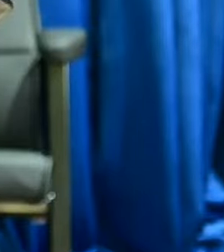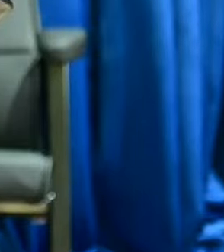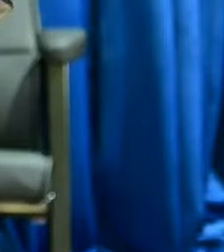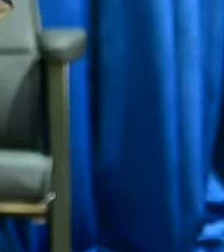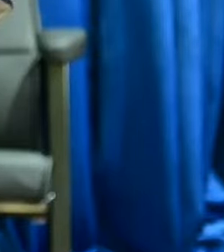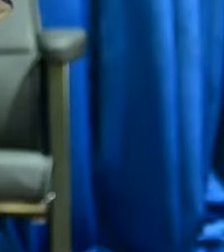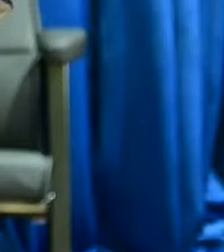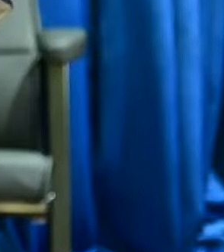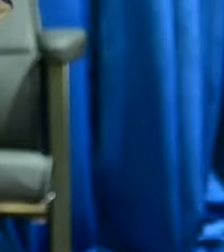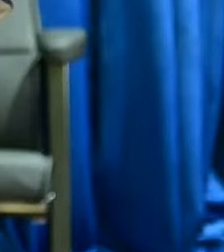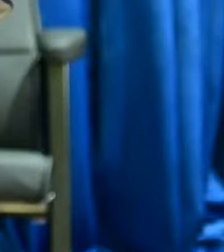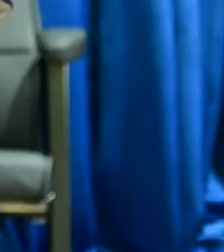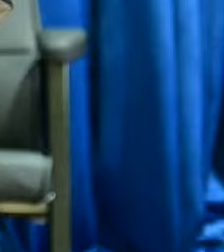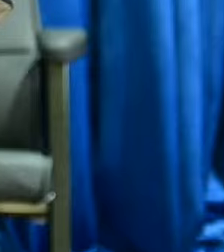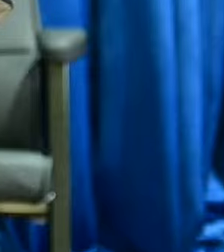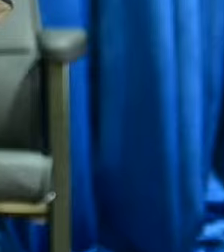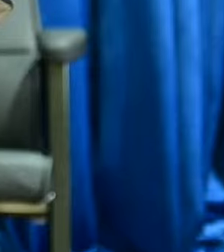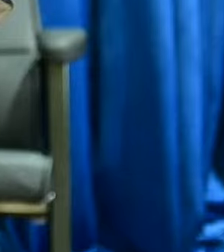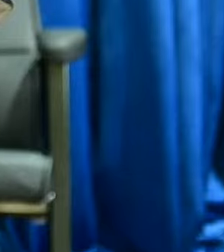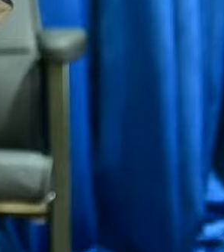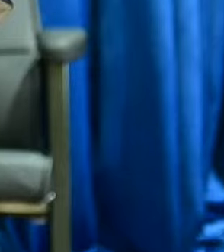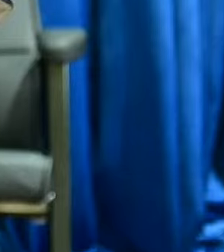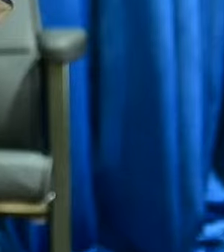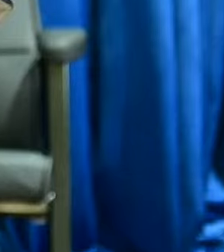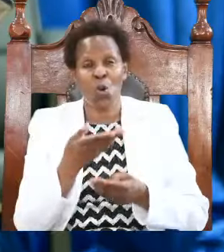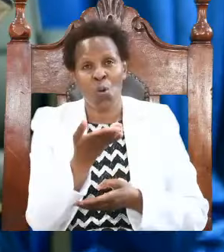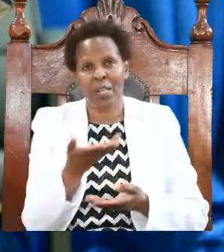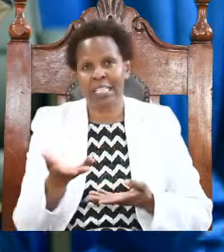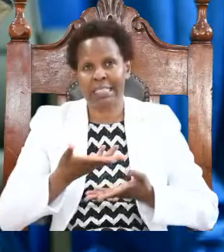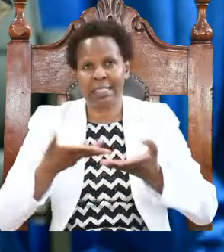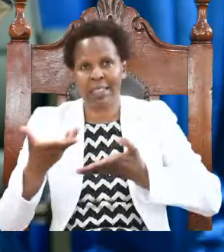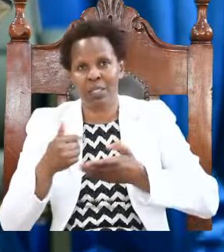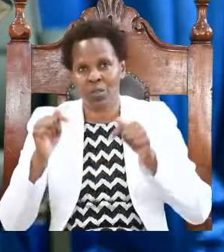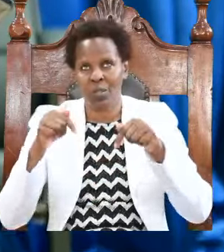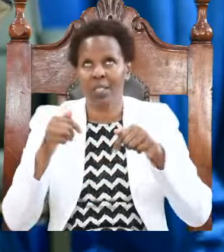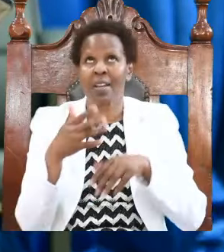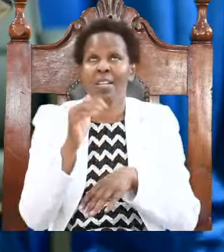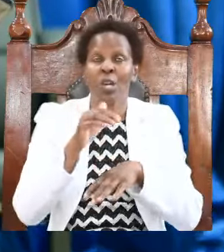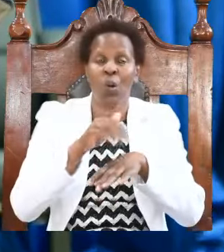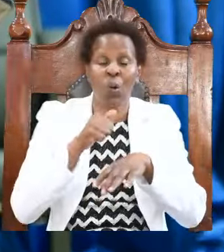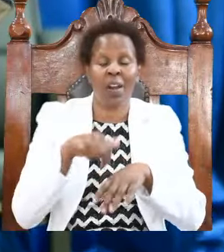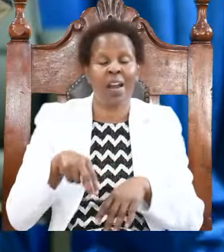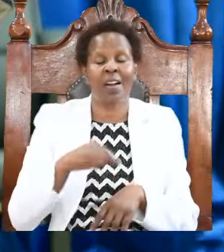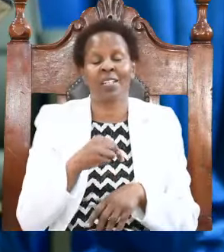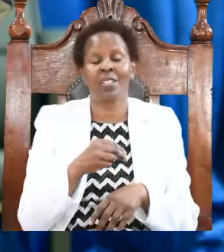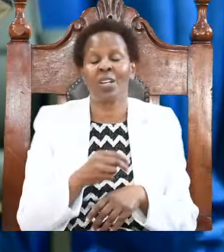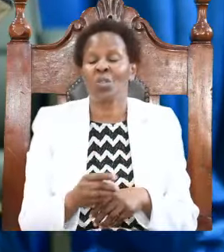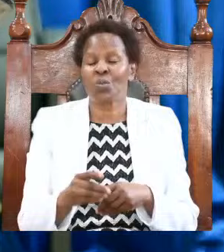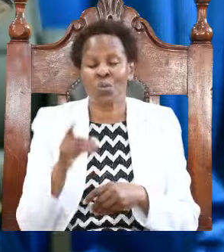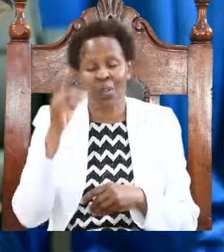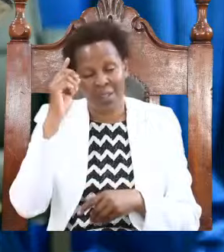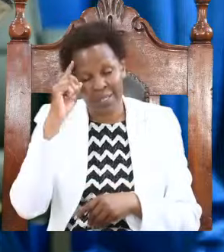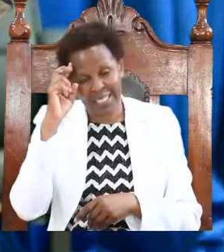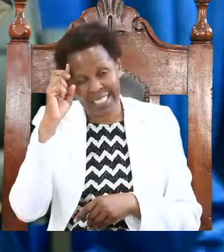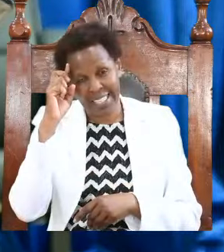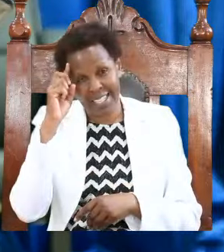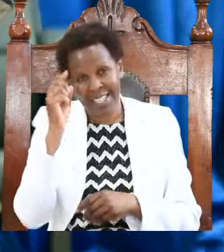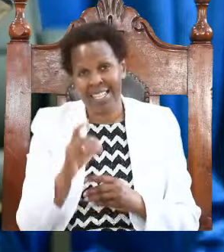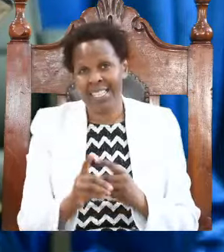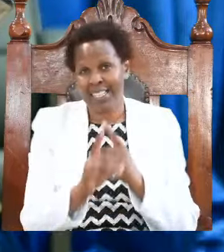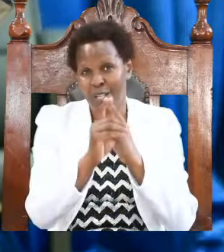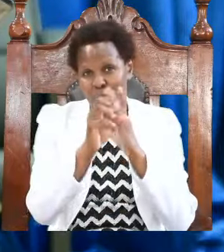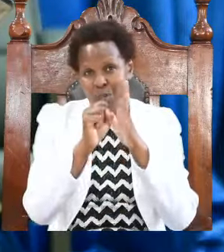the people we interact with? Today, the Lord is calling us to consider discipleship. And in considering